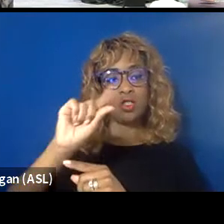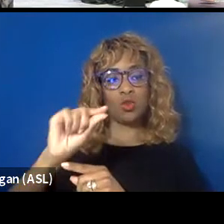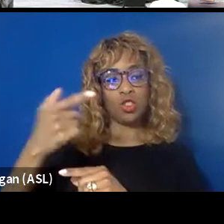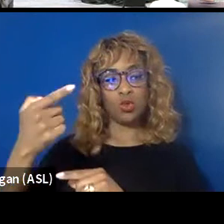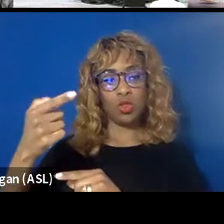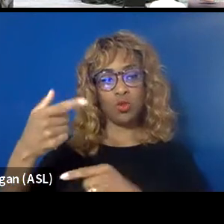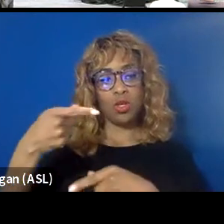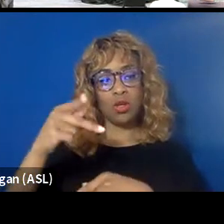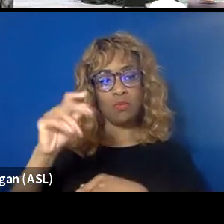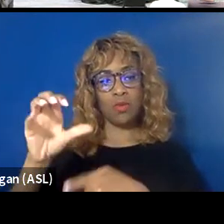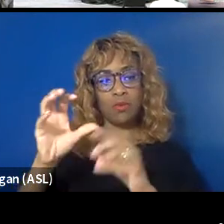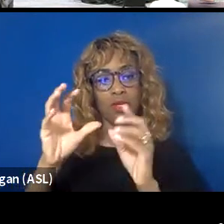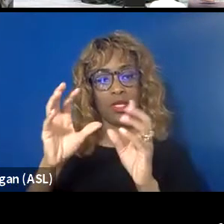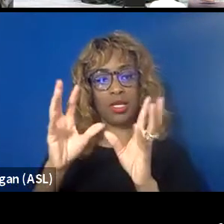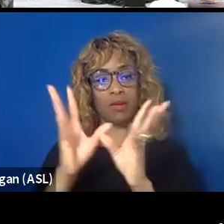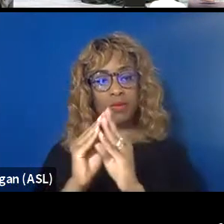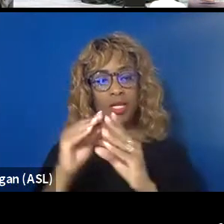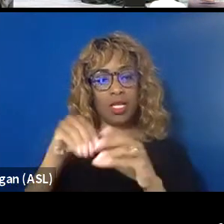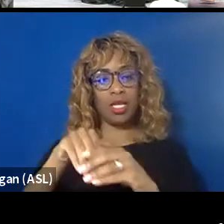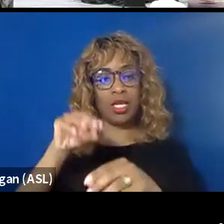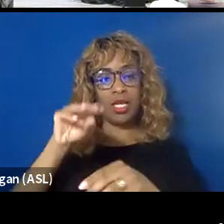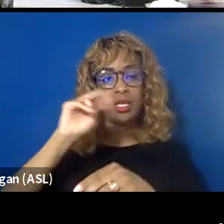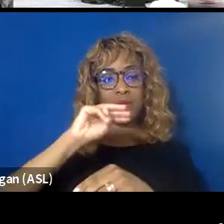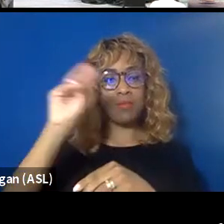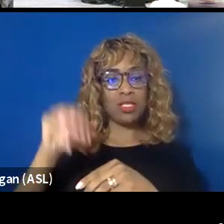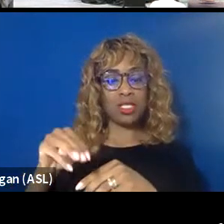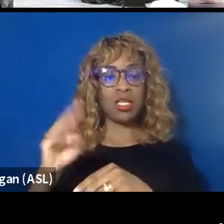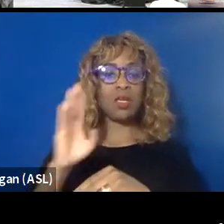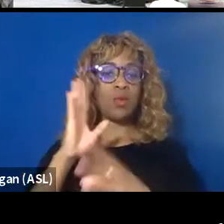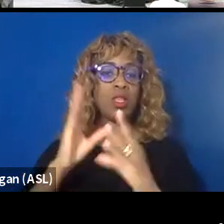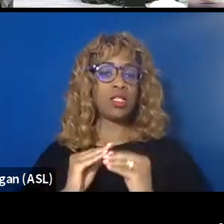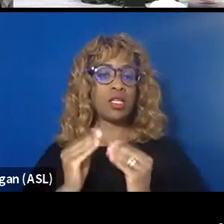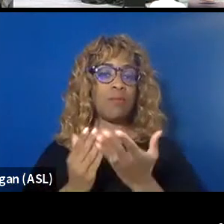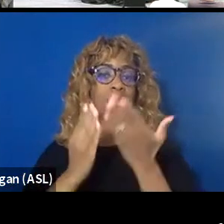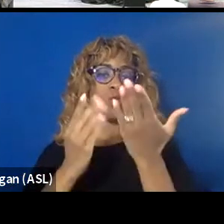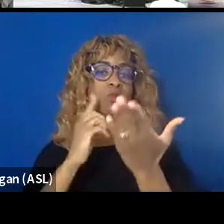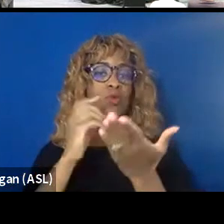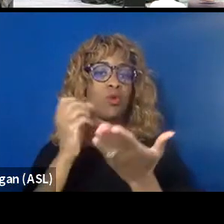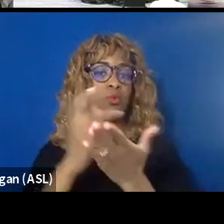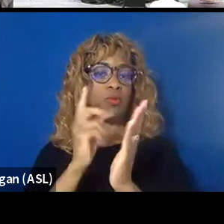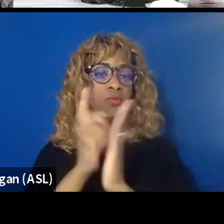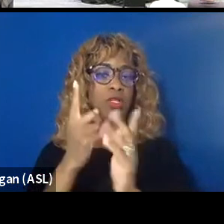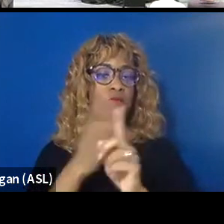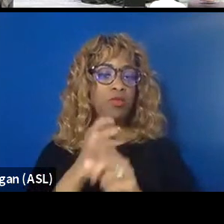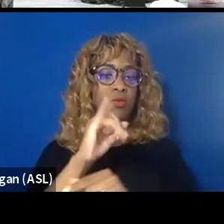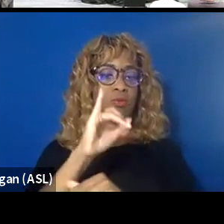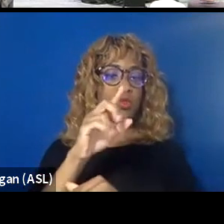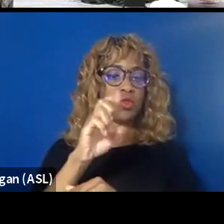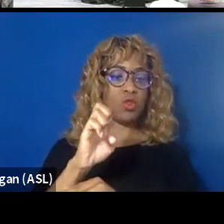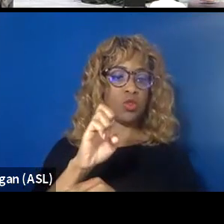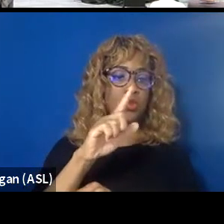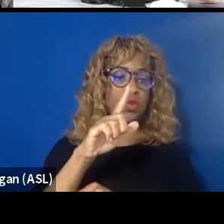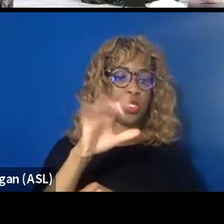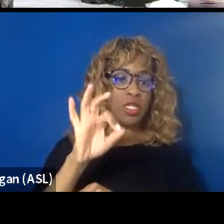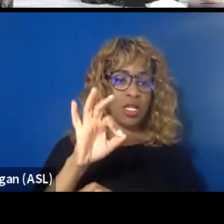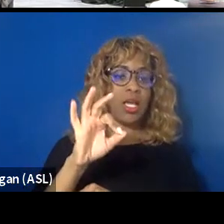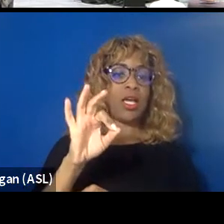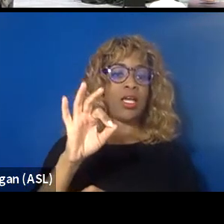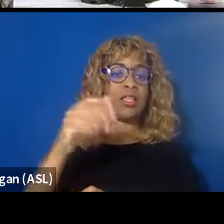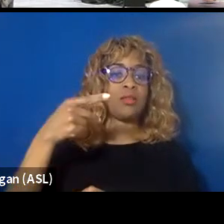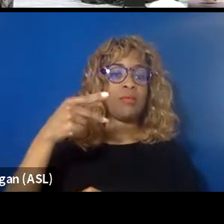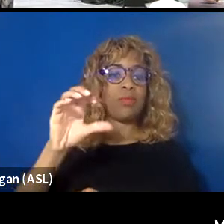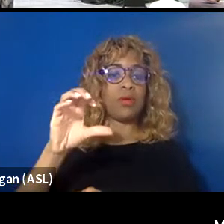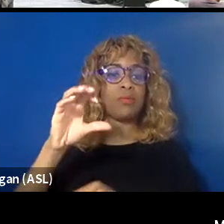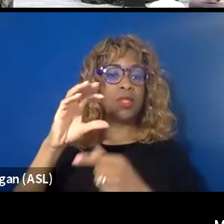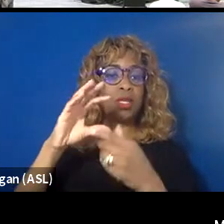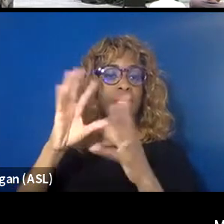2021 public hearing in Muskegon. I would entertain a motion to approve the minutes from the June 29th, 2021 public hearing,